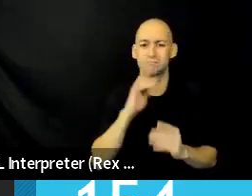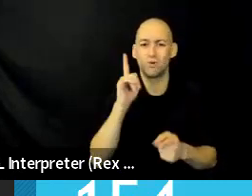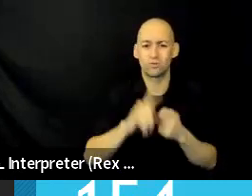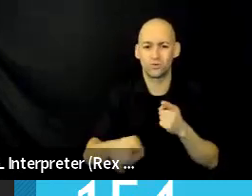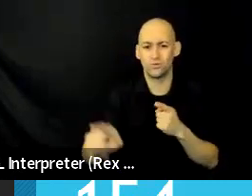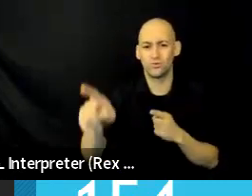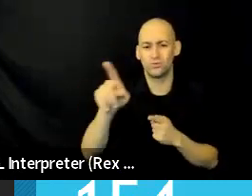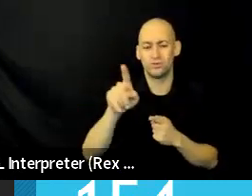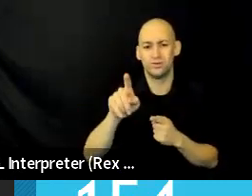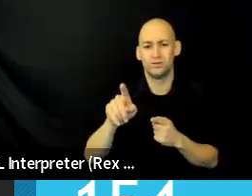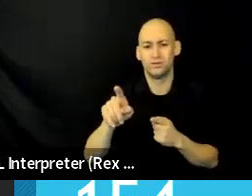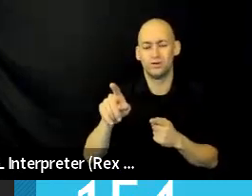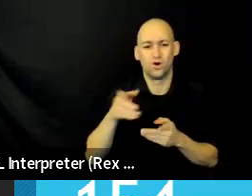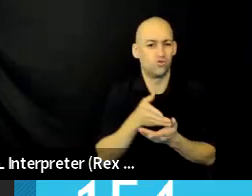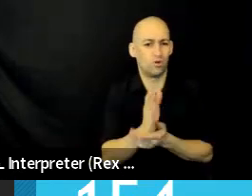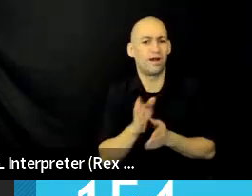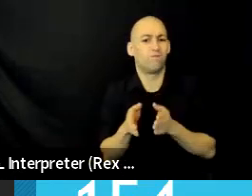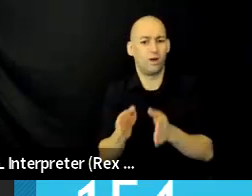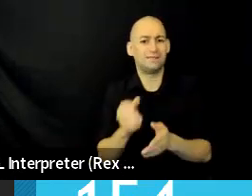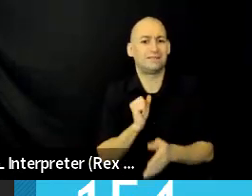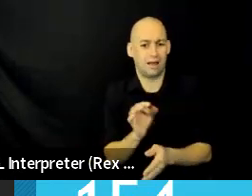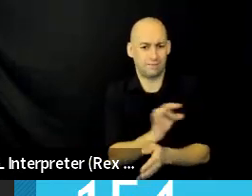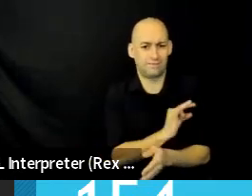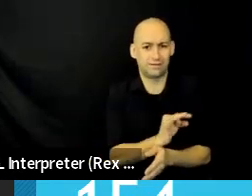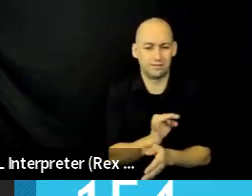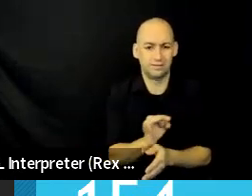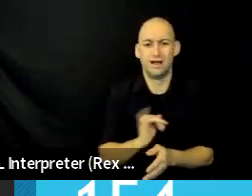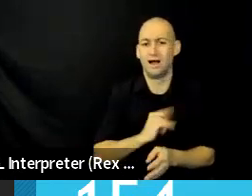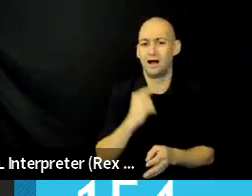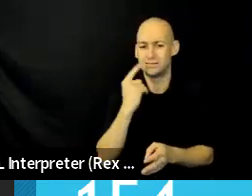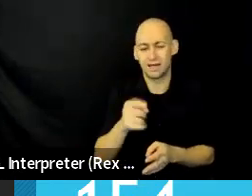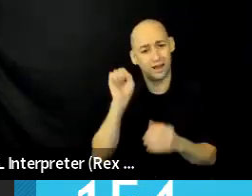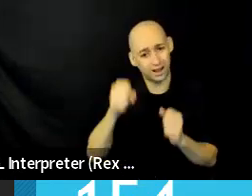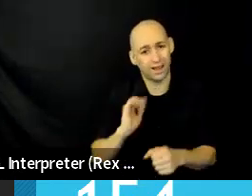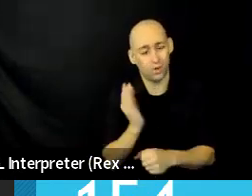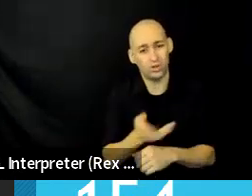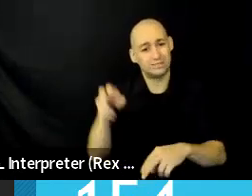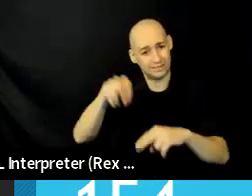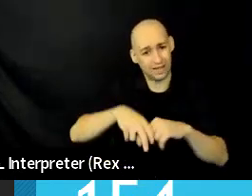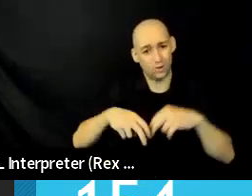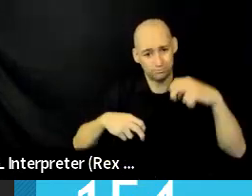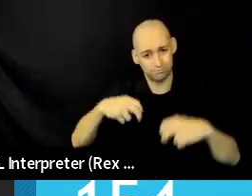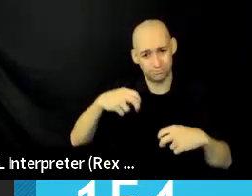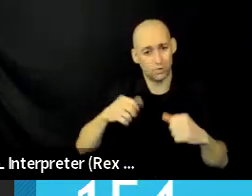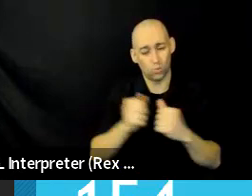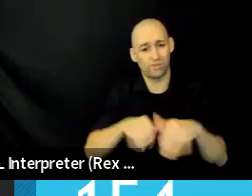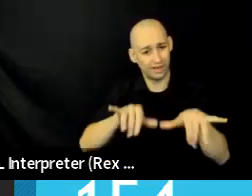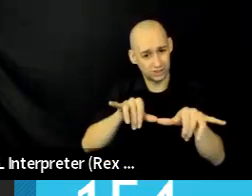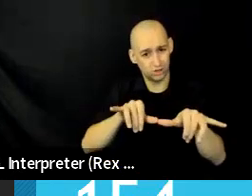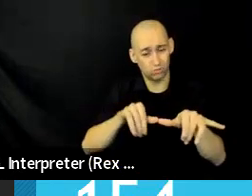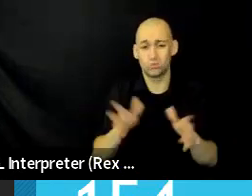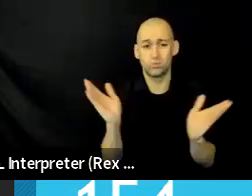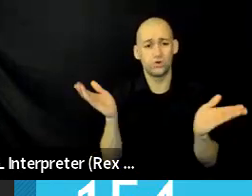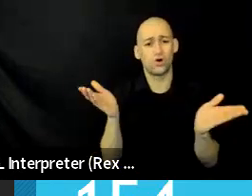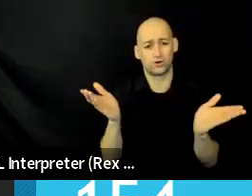the right-of-way staff, and I said, can we sit down with the engineers and talk?